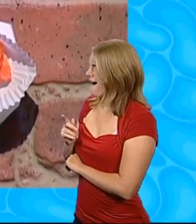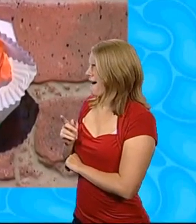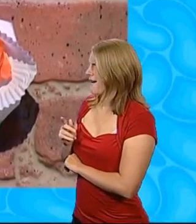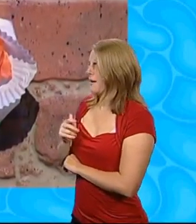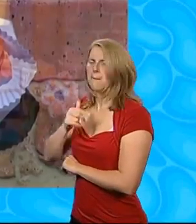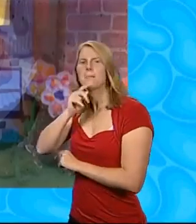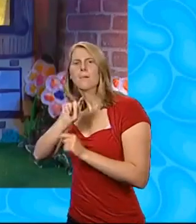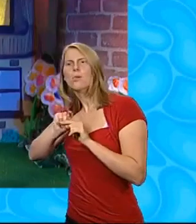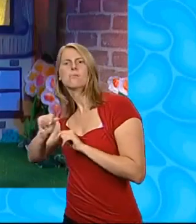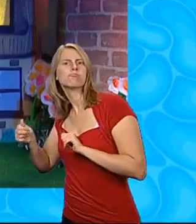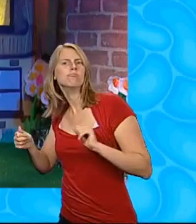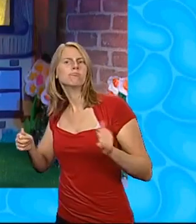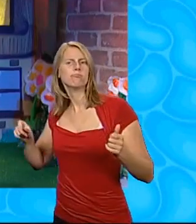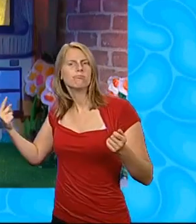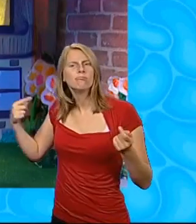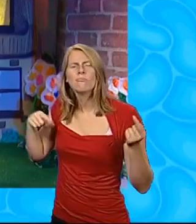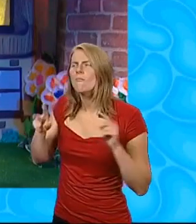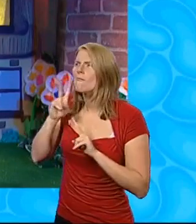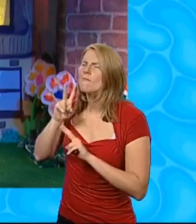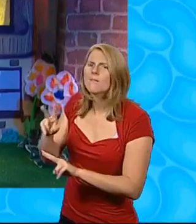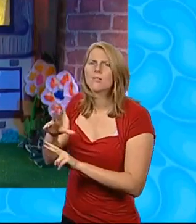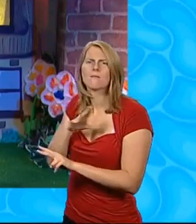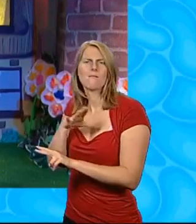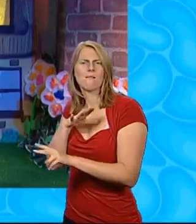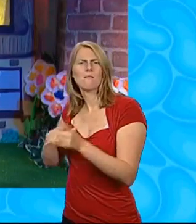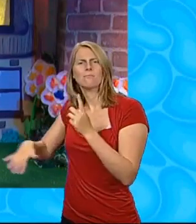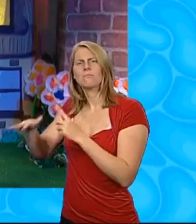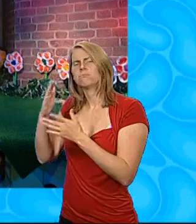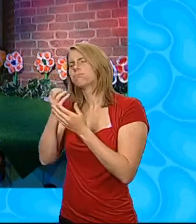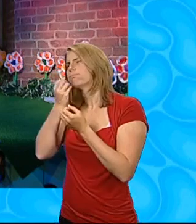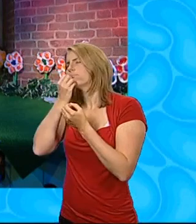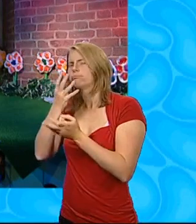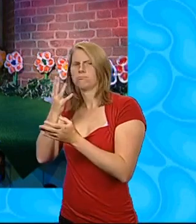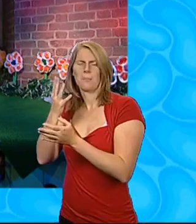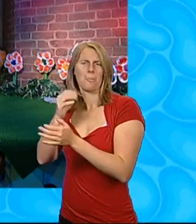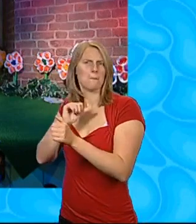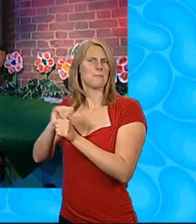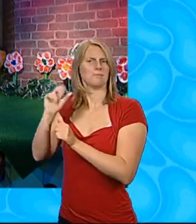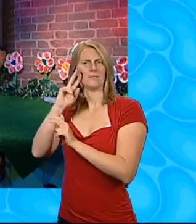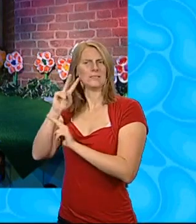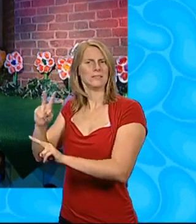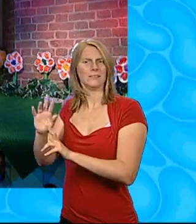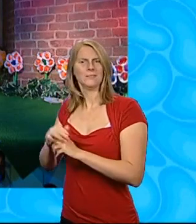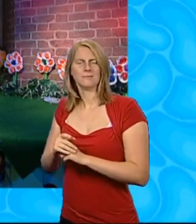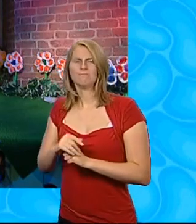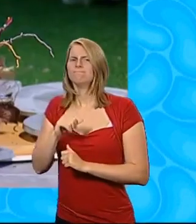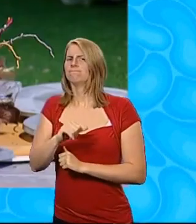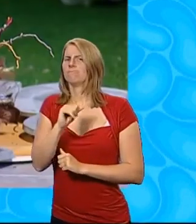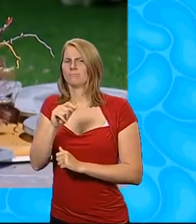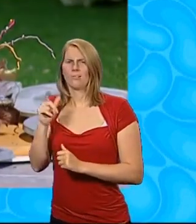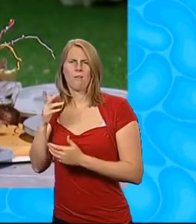beautiful tulip garden they had ever seen. Ever. Wasn't it, Dib-Dab? Yeah. Yeah. I